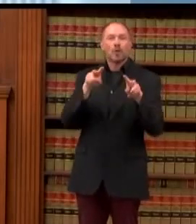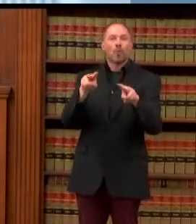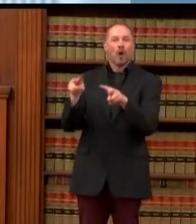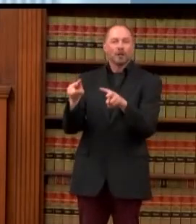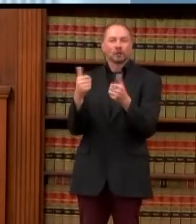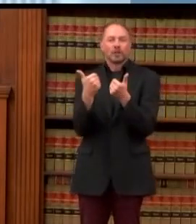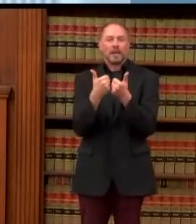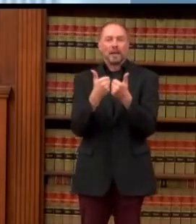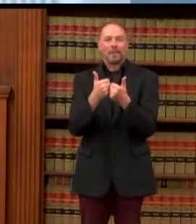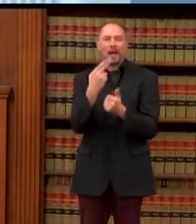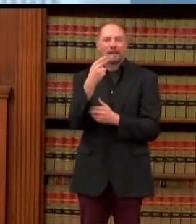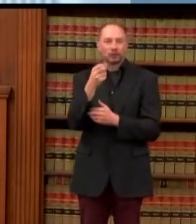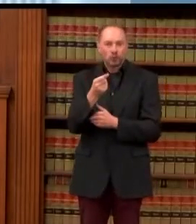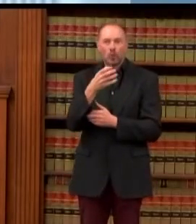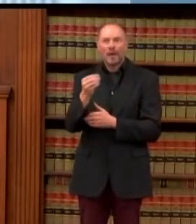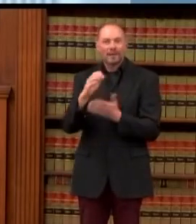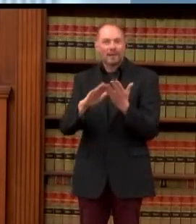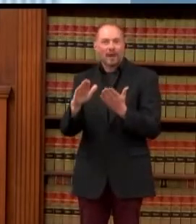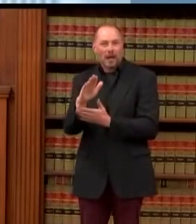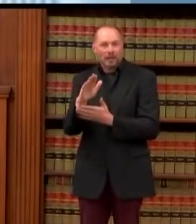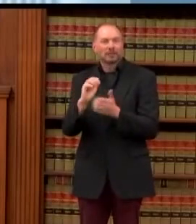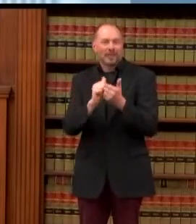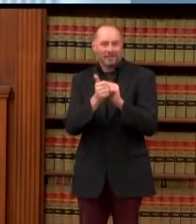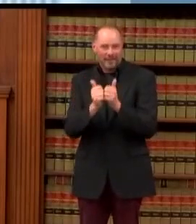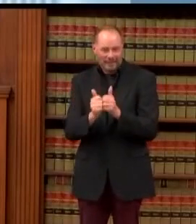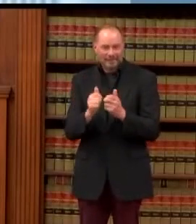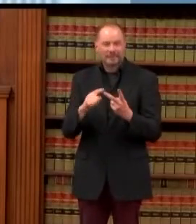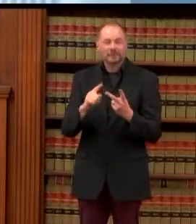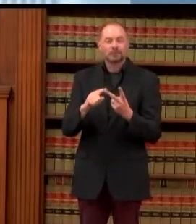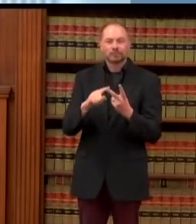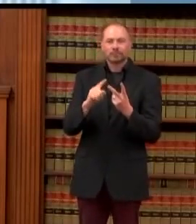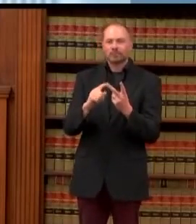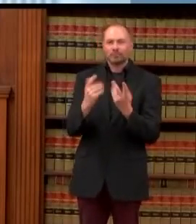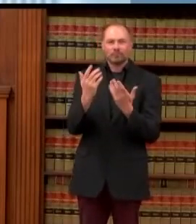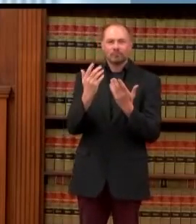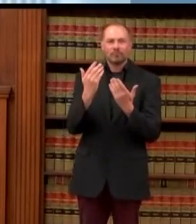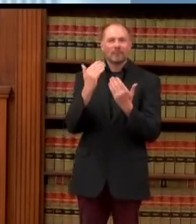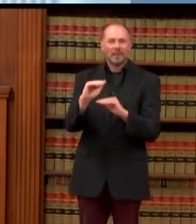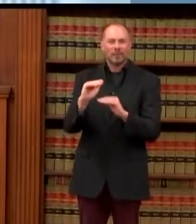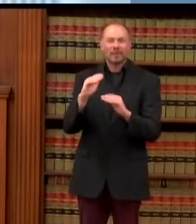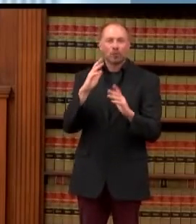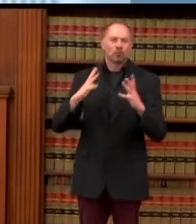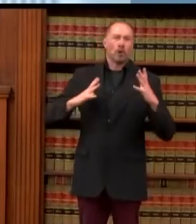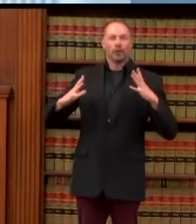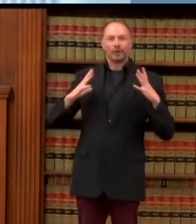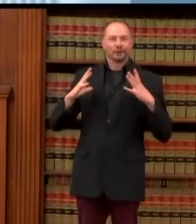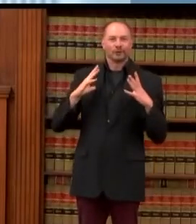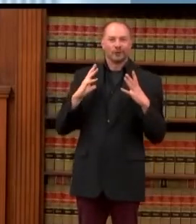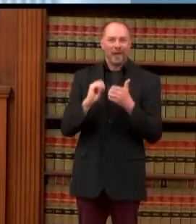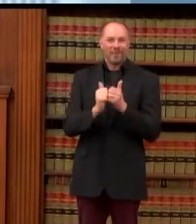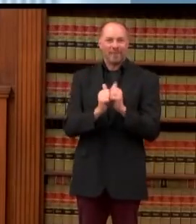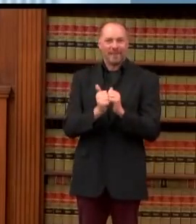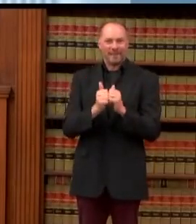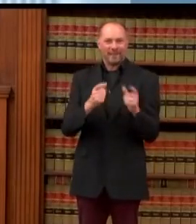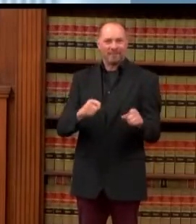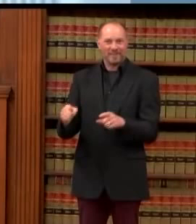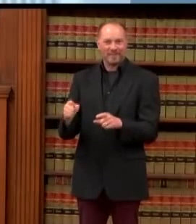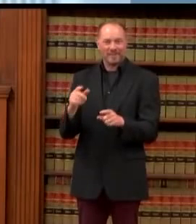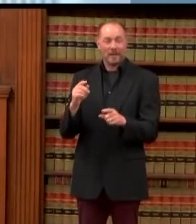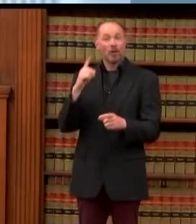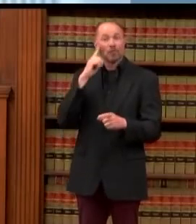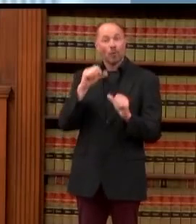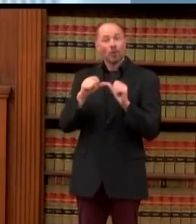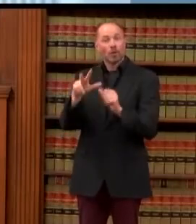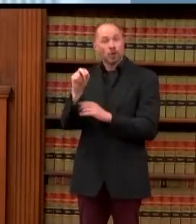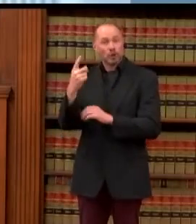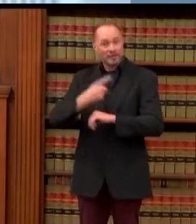college athletic events. It halts recreational athletic events. And for 30 days, it will close bars